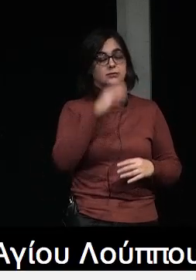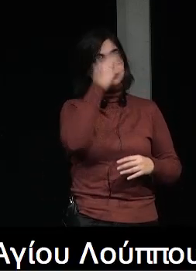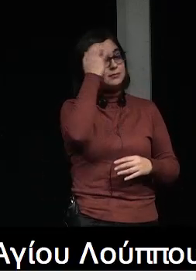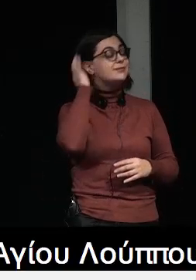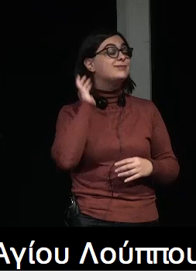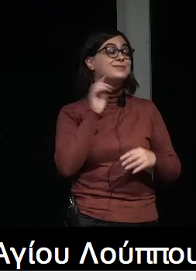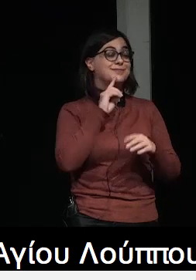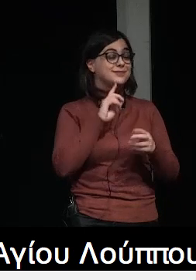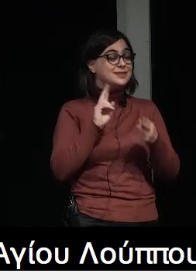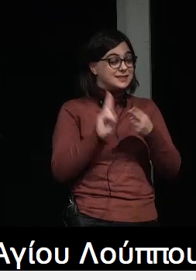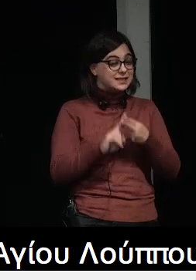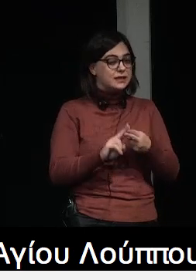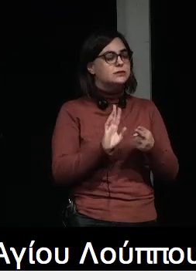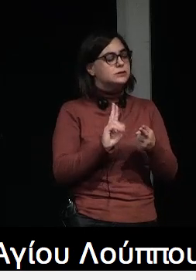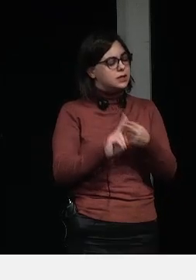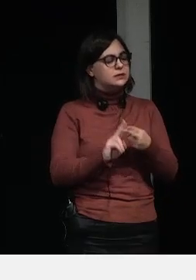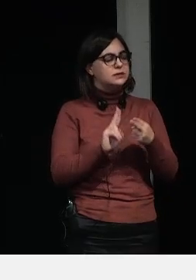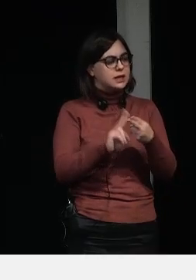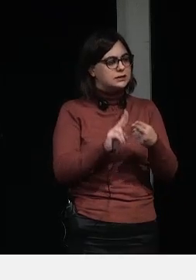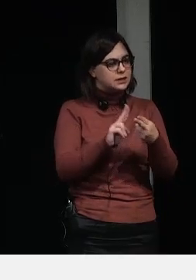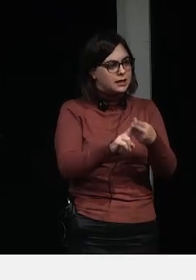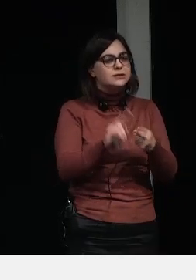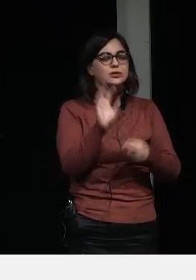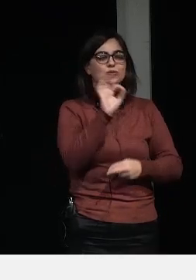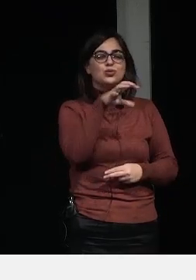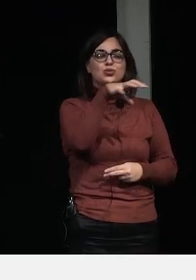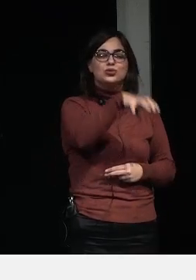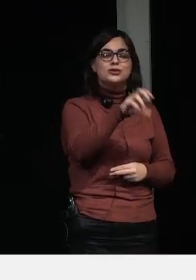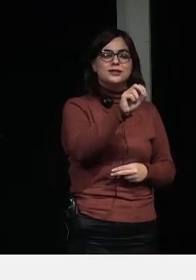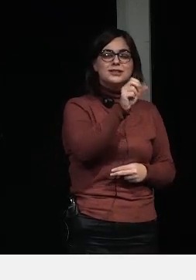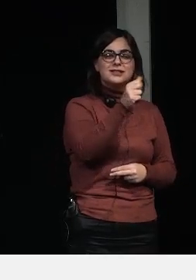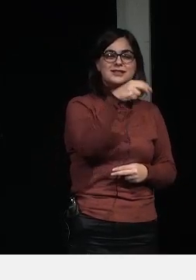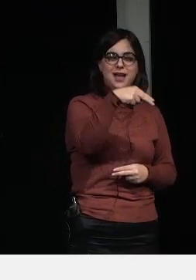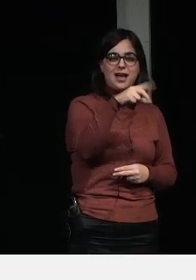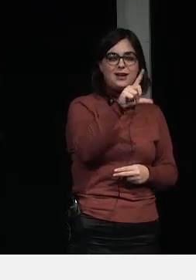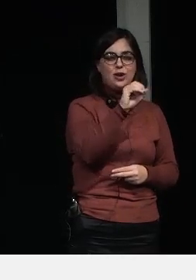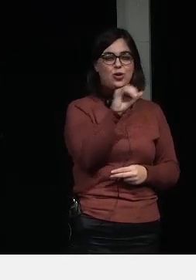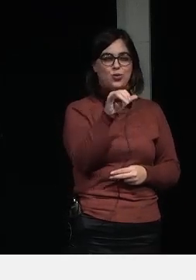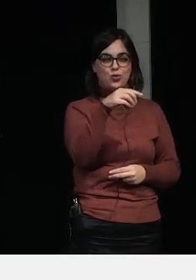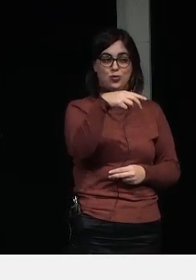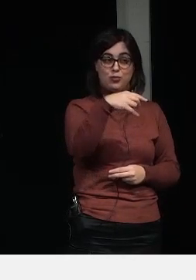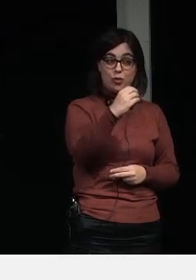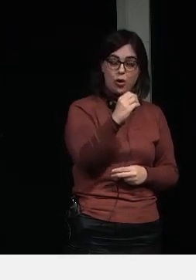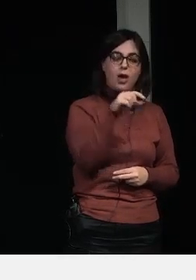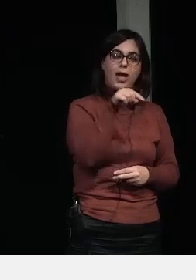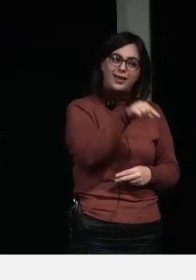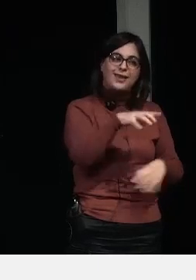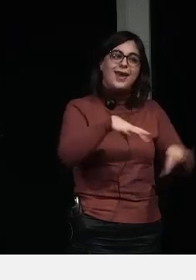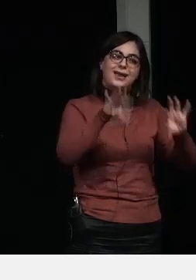took place in the Oratory of San Lupo with a very positive evaluation. And finally, the